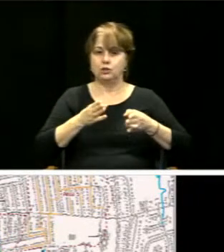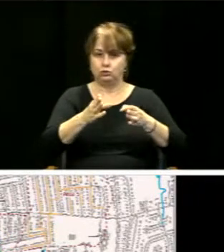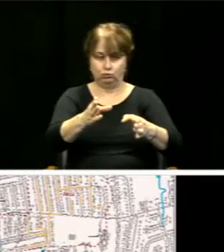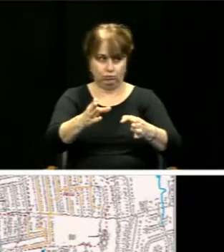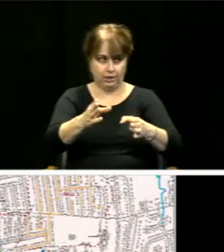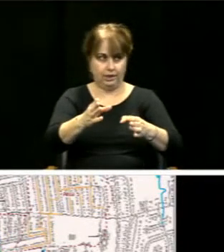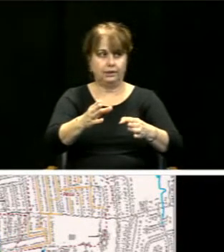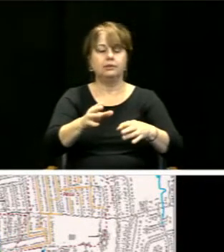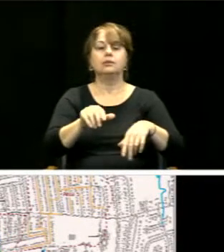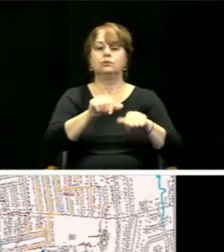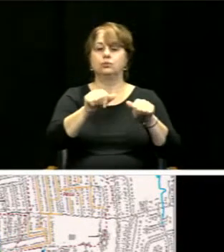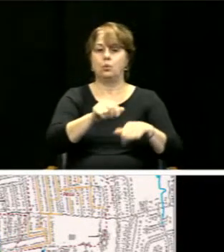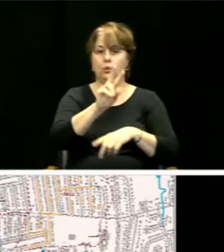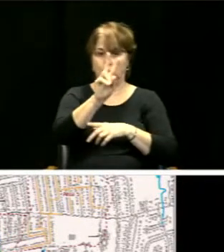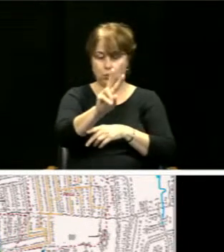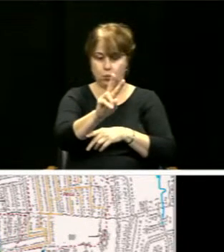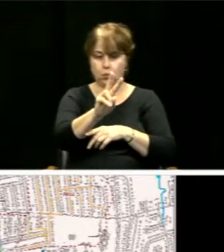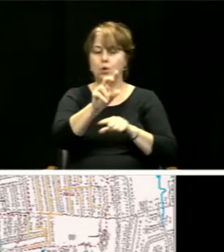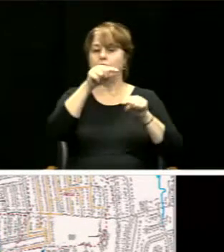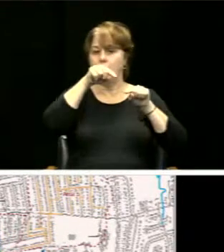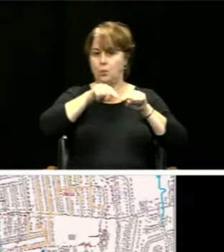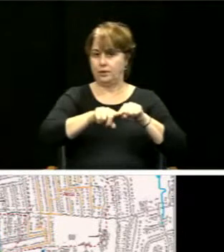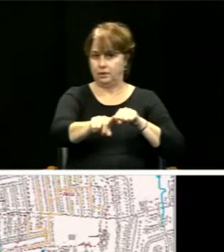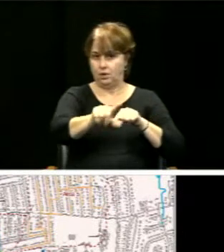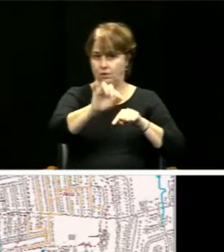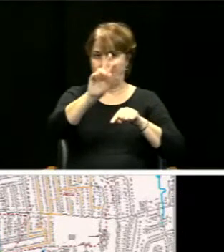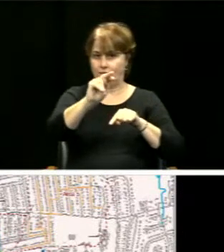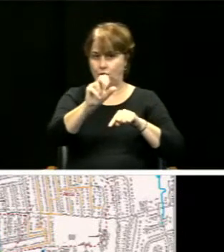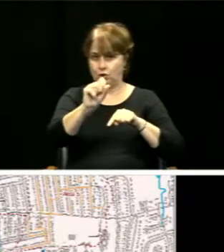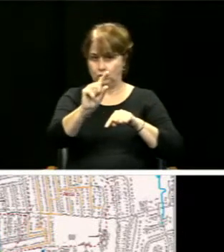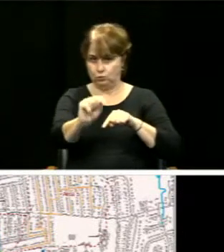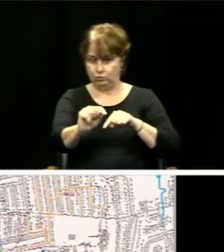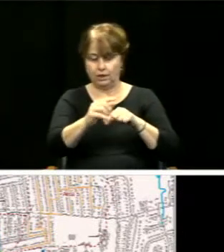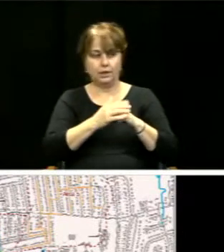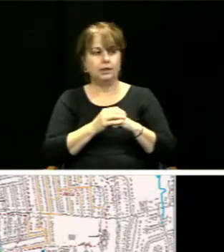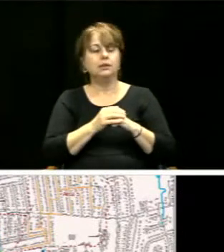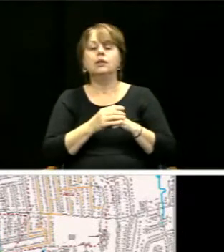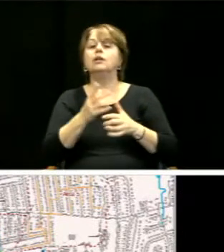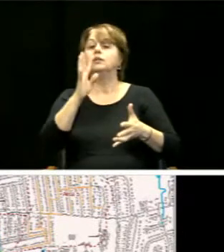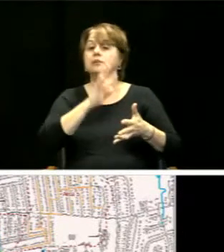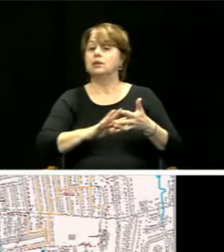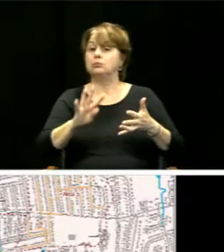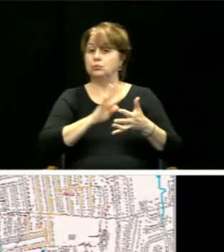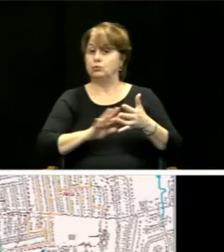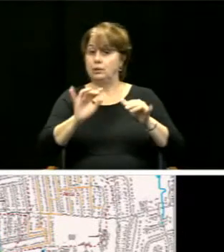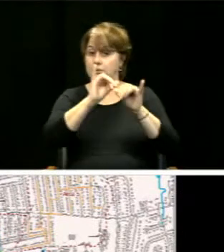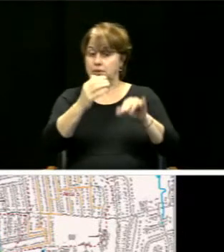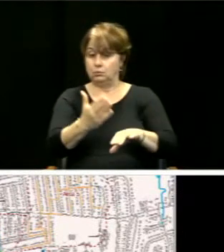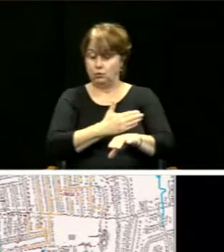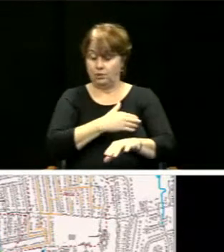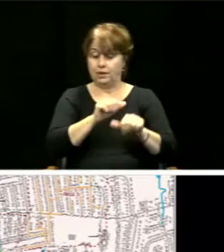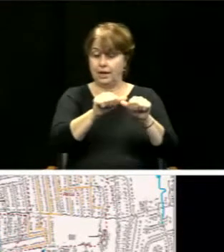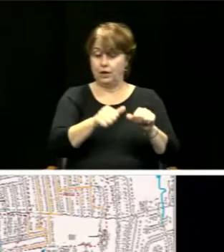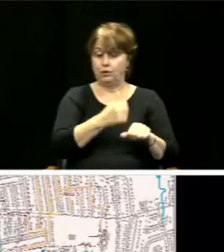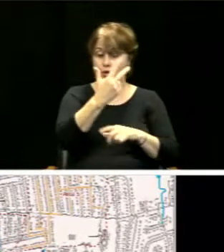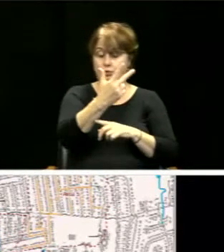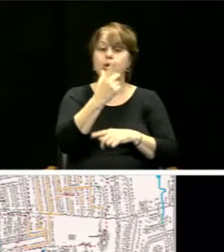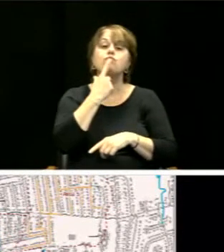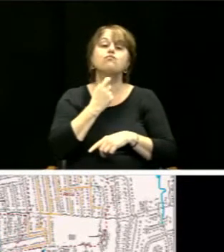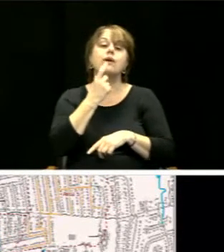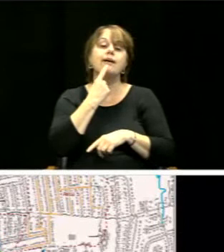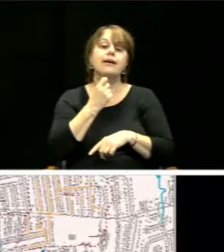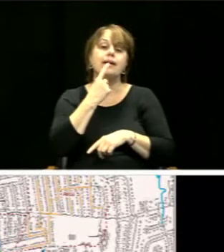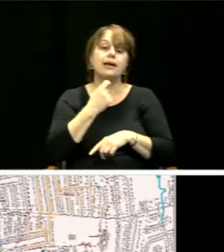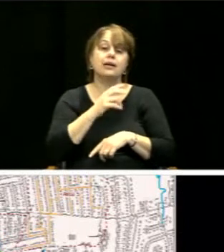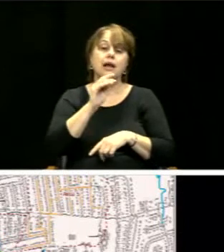area 2, going down Fern Street, there's some drainage system improvements. Area 3 is in red,